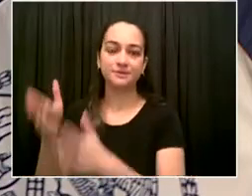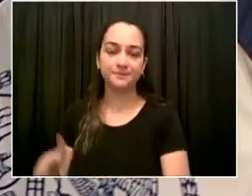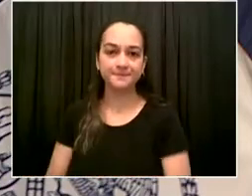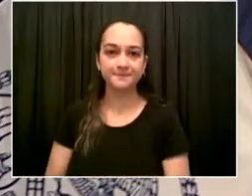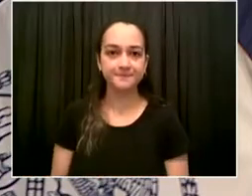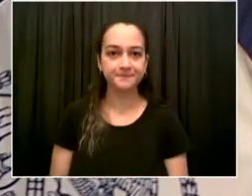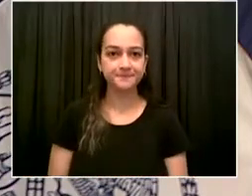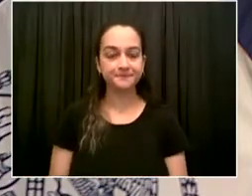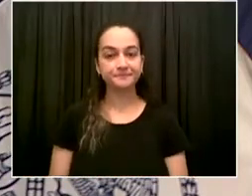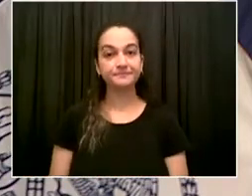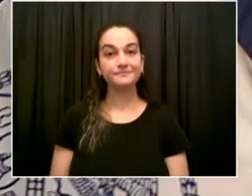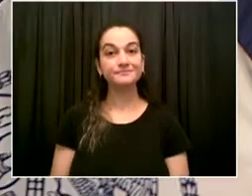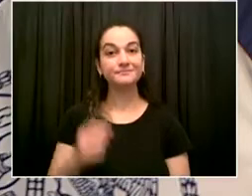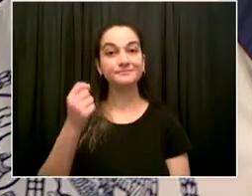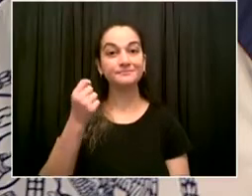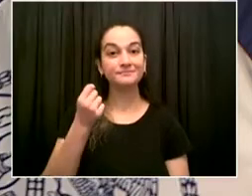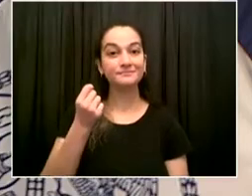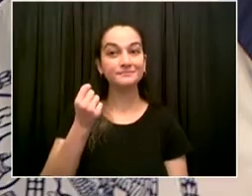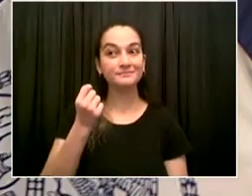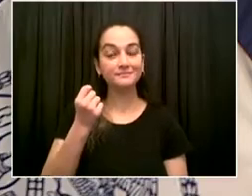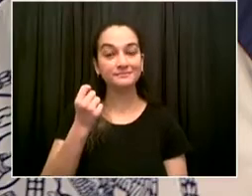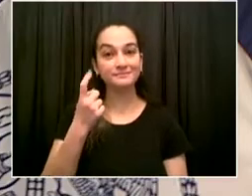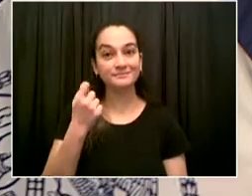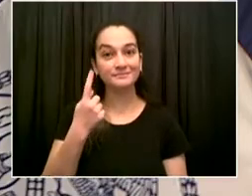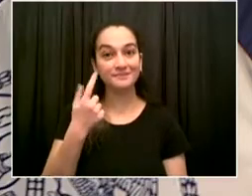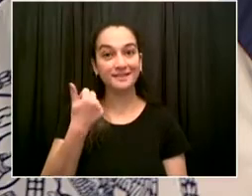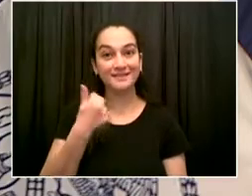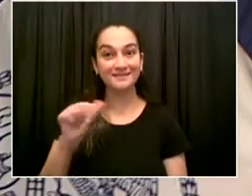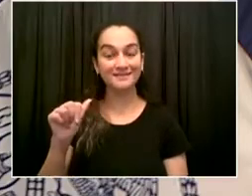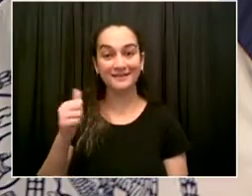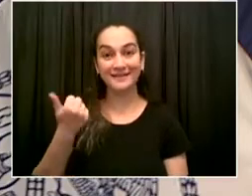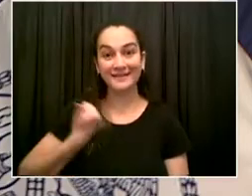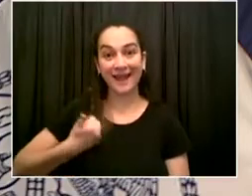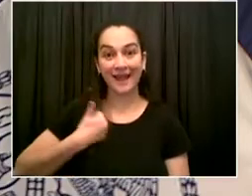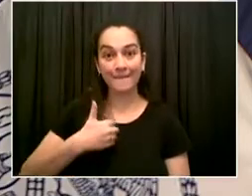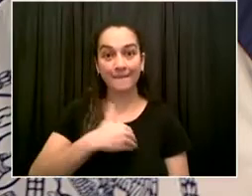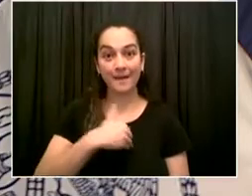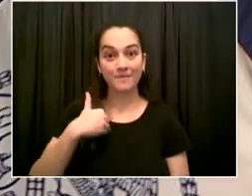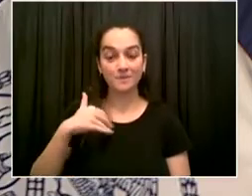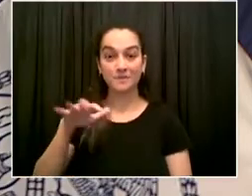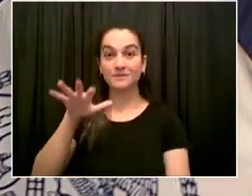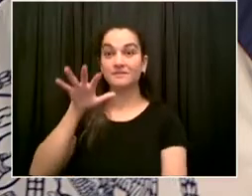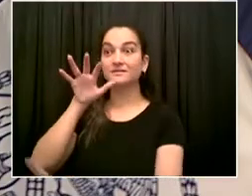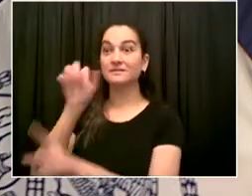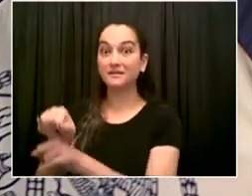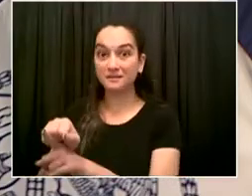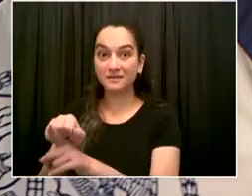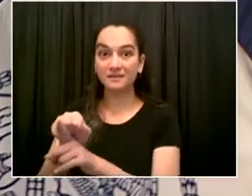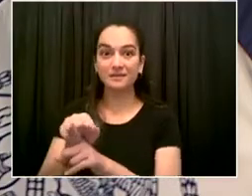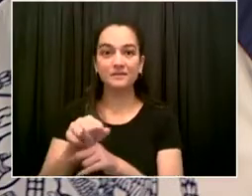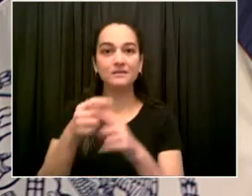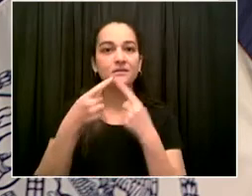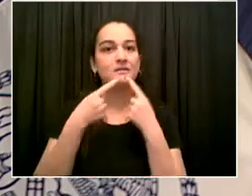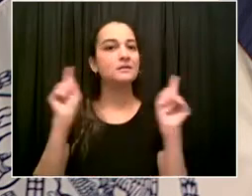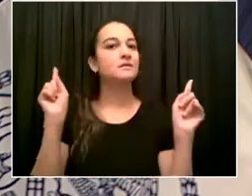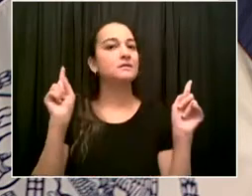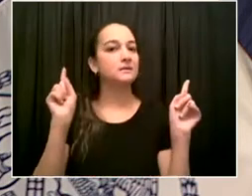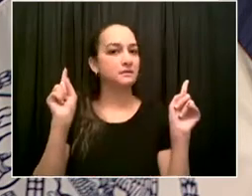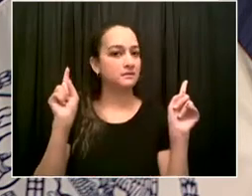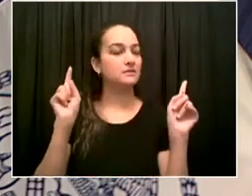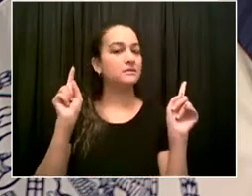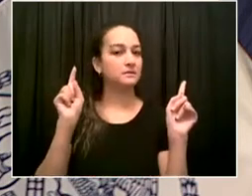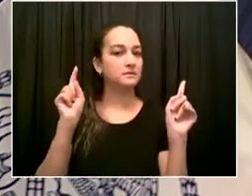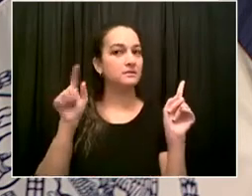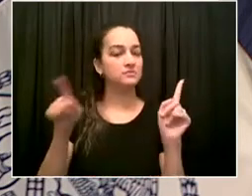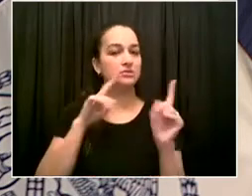for the city and particularly for the neighborhood. And we're going to keep doing this incessantly. We're getting some real cooperation from prosecutors.